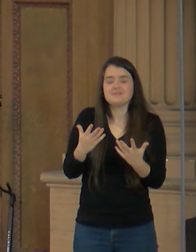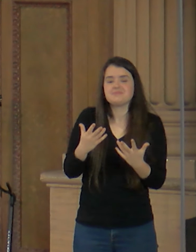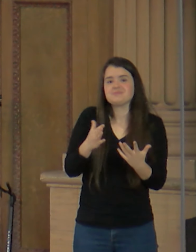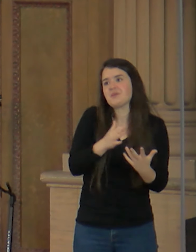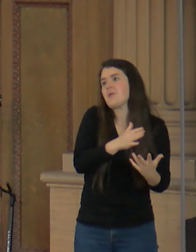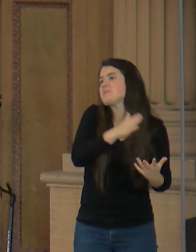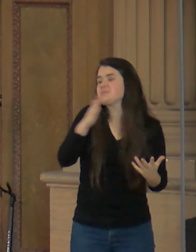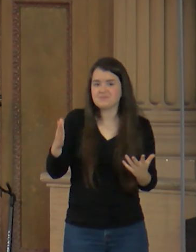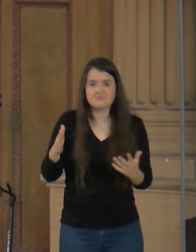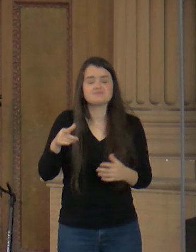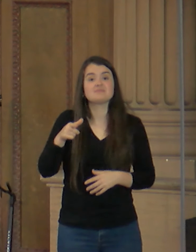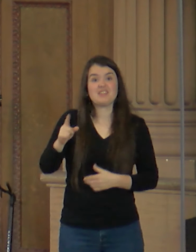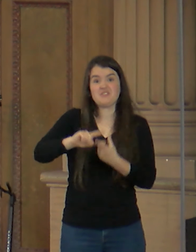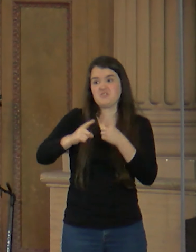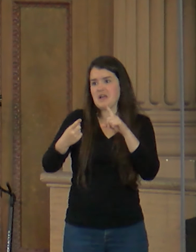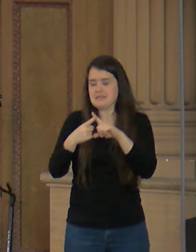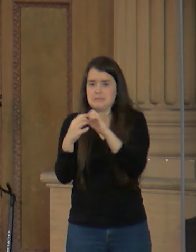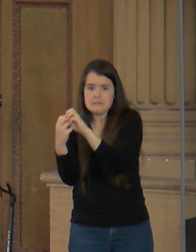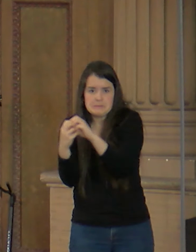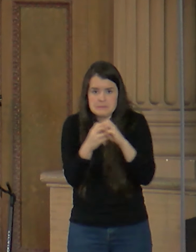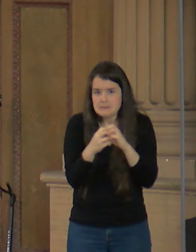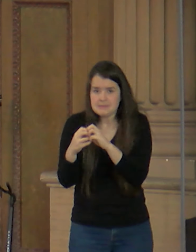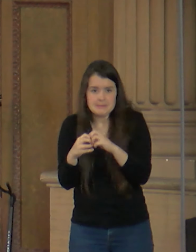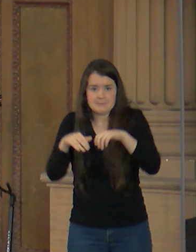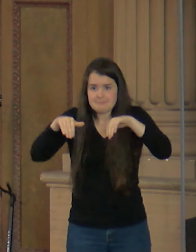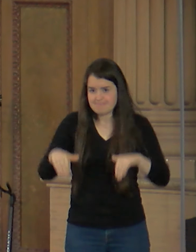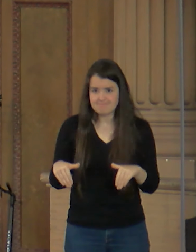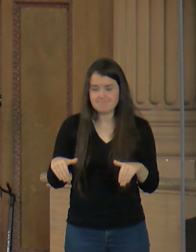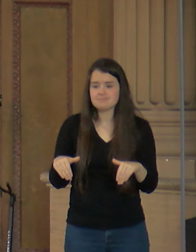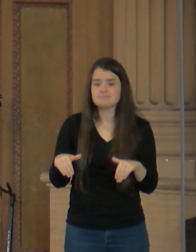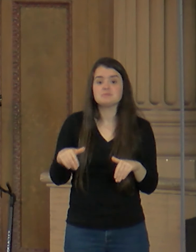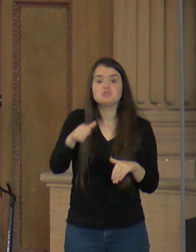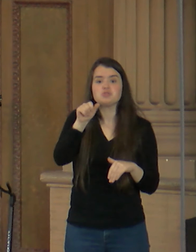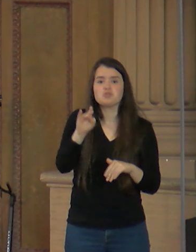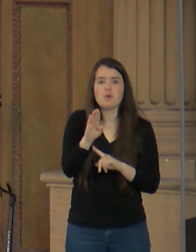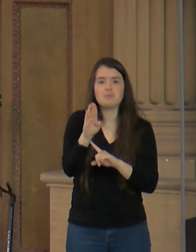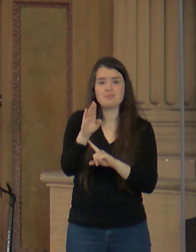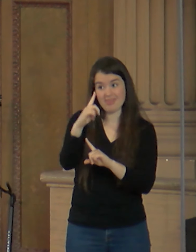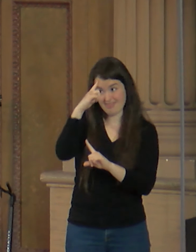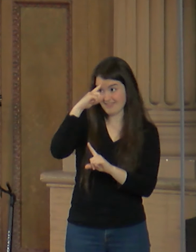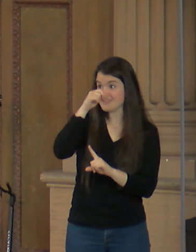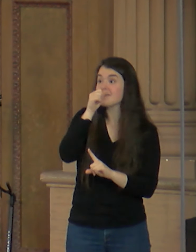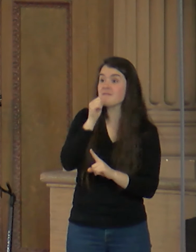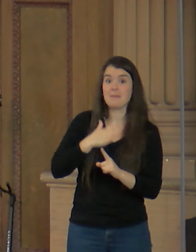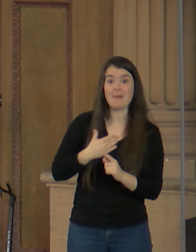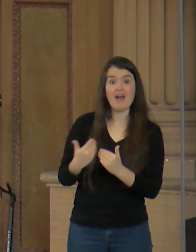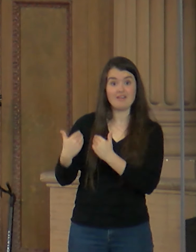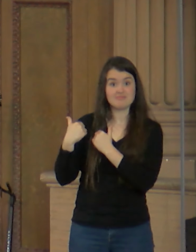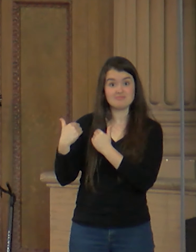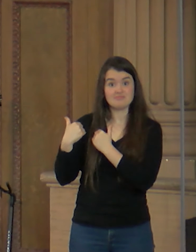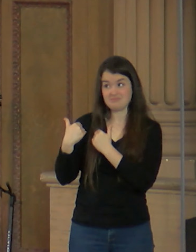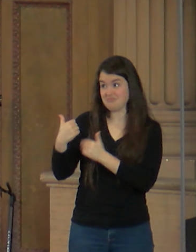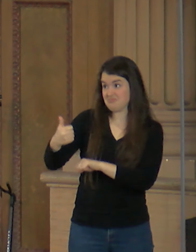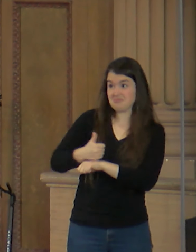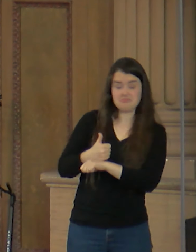loggerheads here. Job is not going to be convinced that the suffering is his fault, and his friends will not be convinced that it's not his